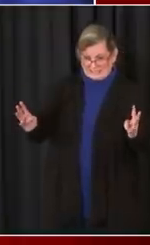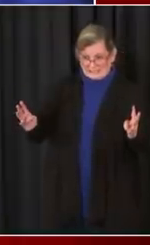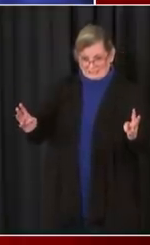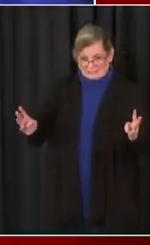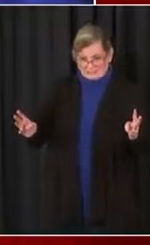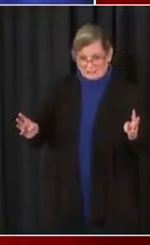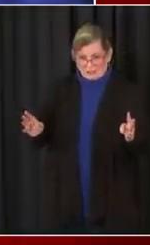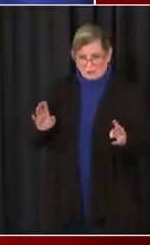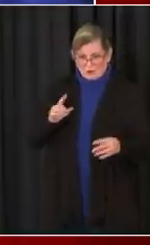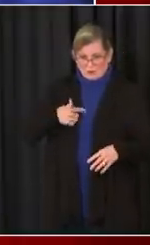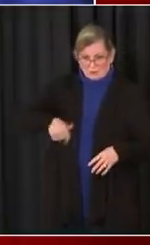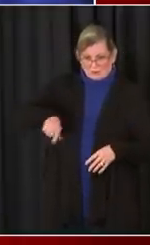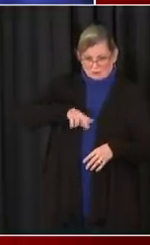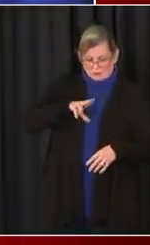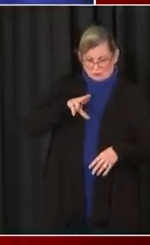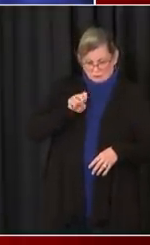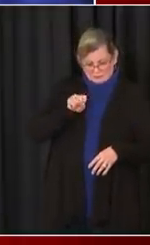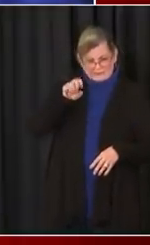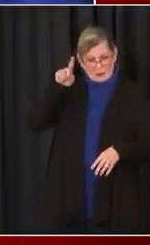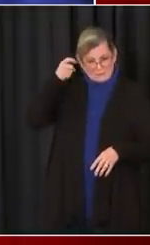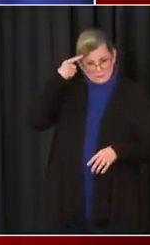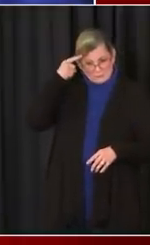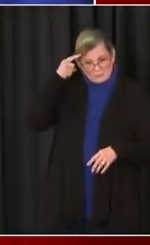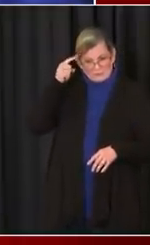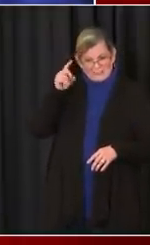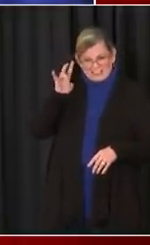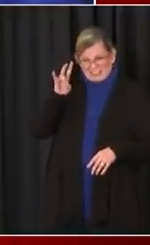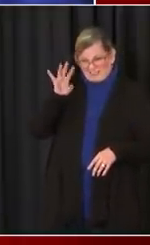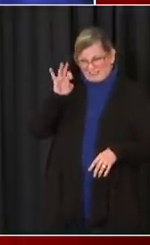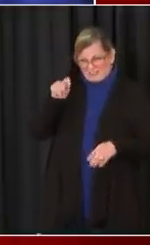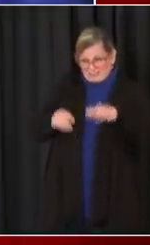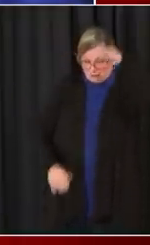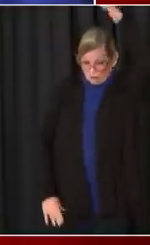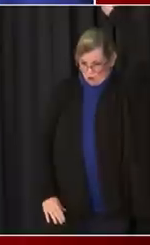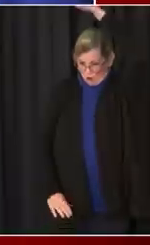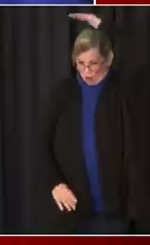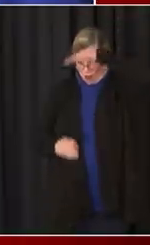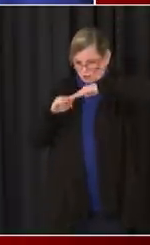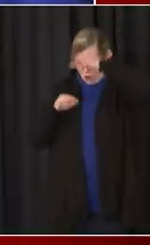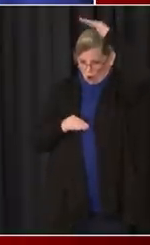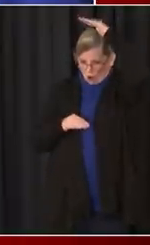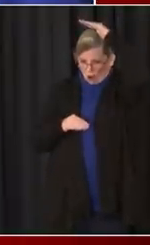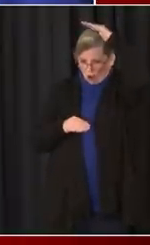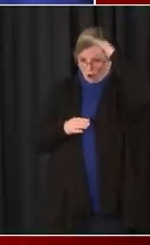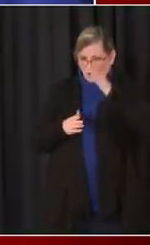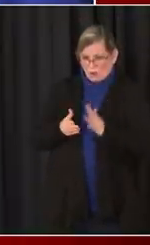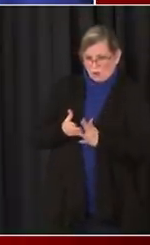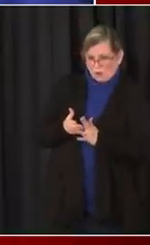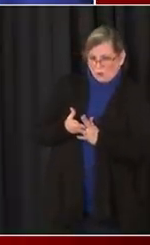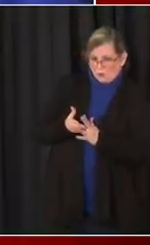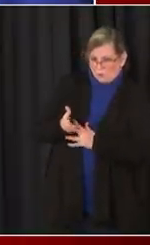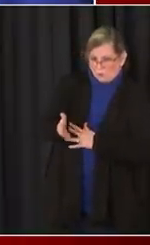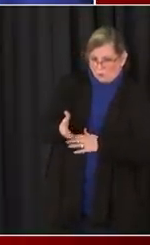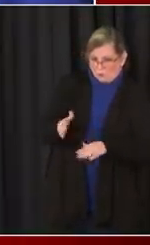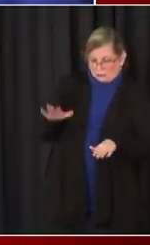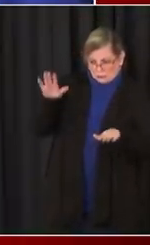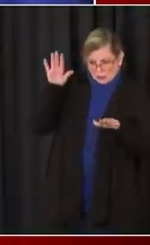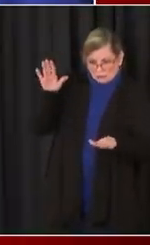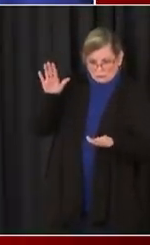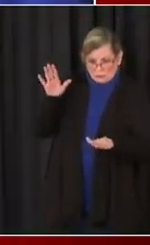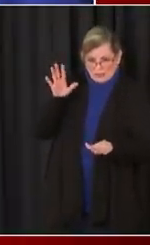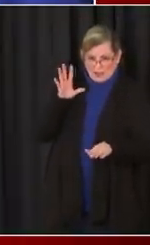around the Capitol, non-scalable fencing, will be in place through the inauguration, and the